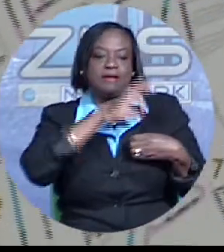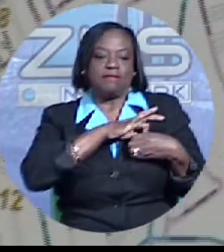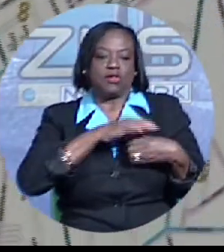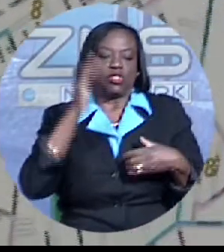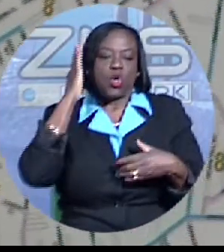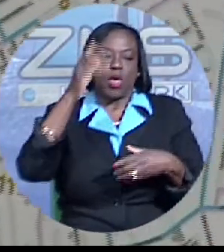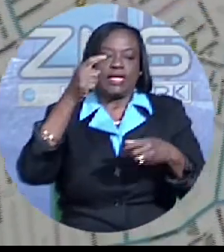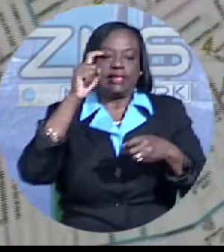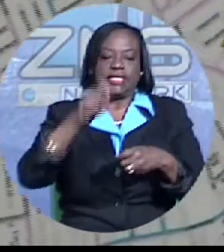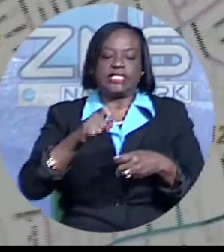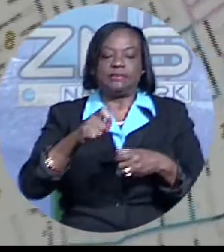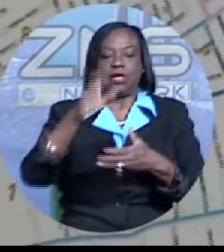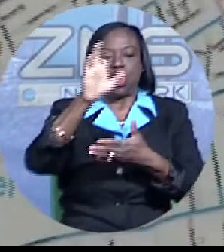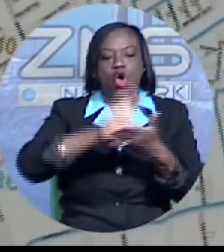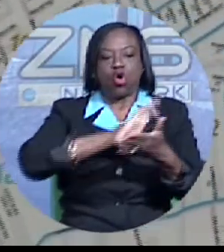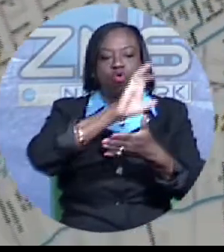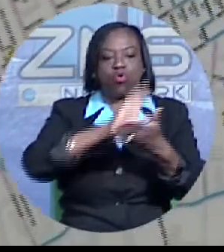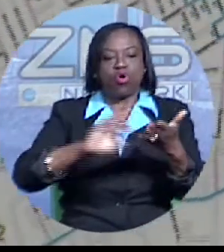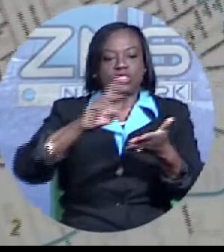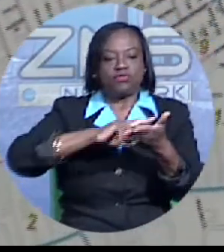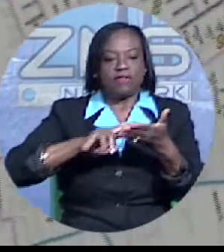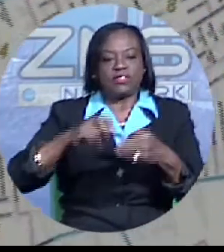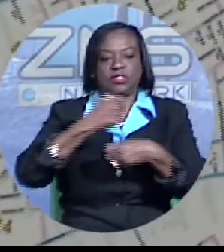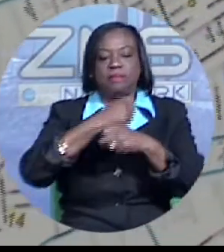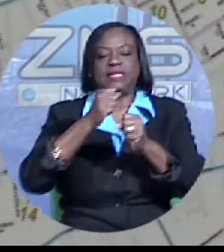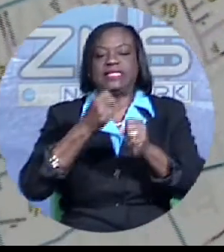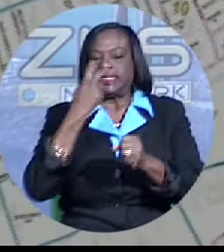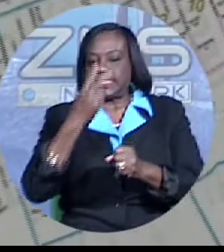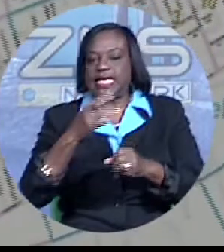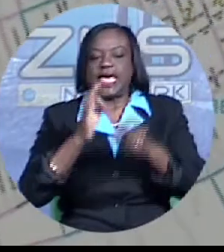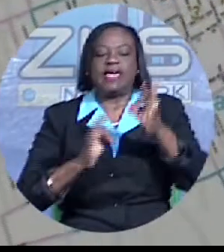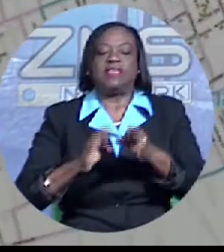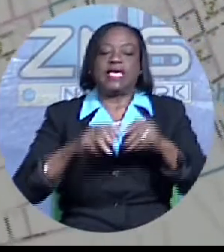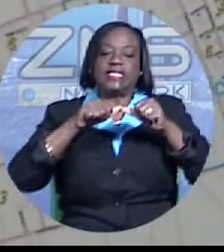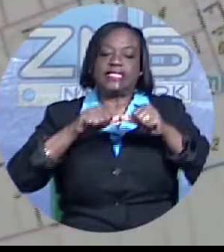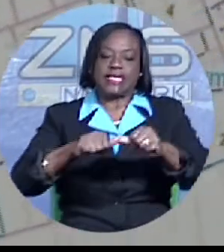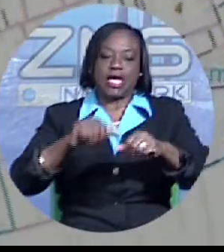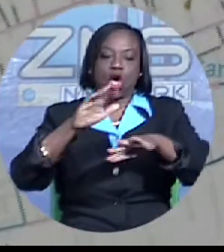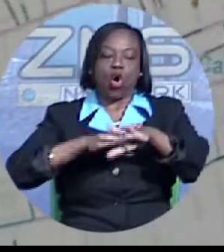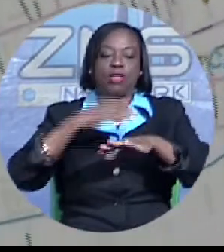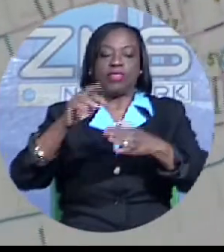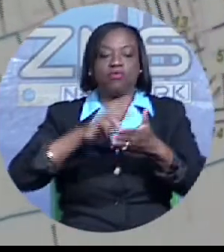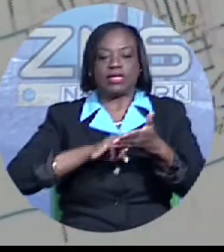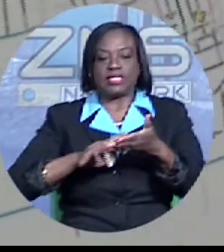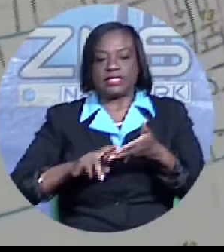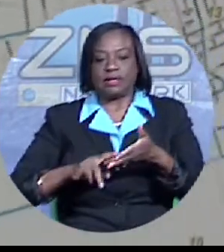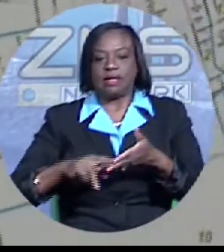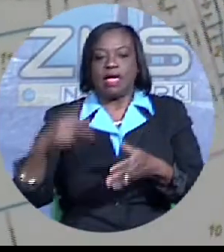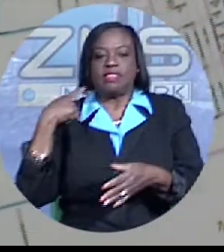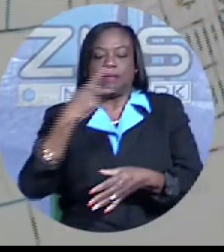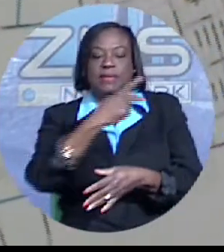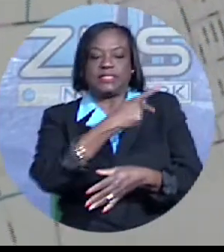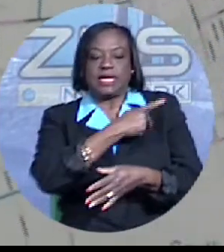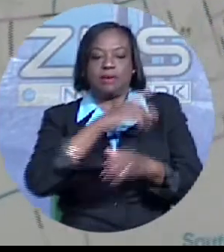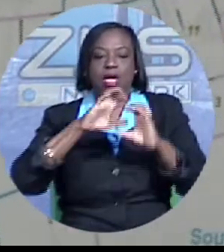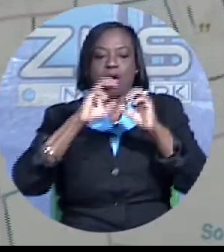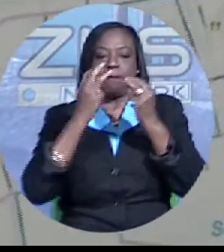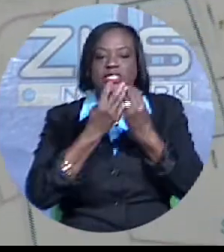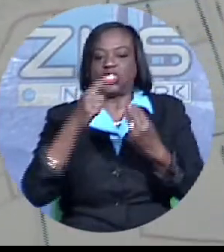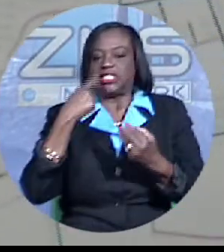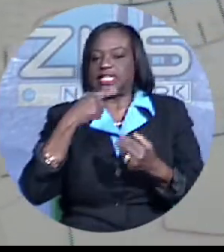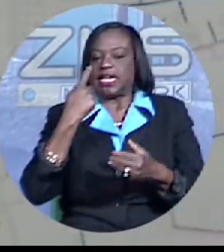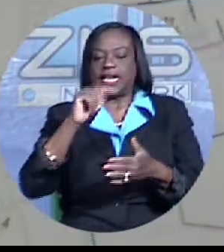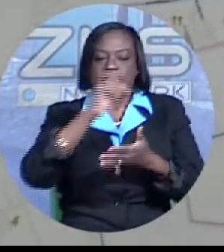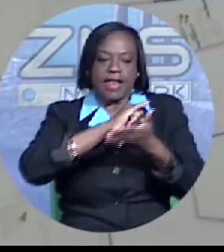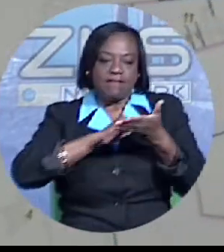to be cross-referenced to see if they should remain on register. The Parliamentary Commissioner explained that an investigation will have